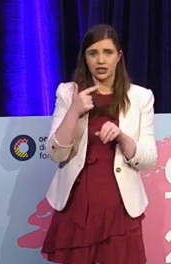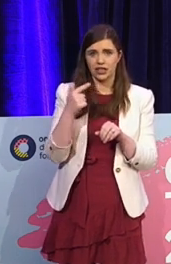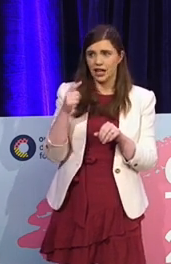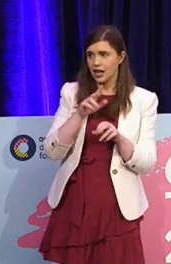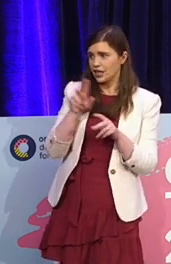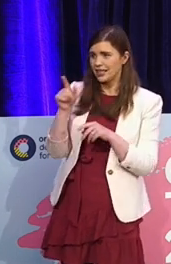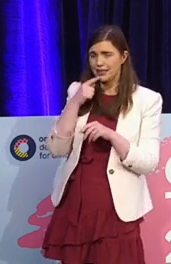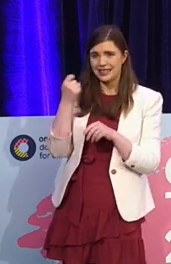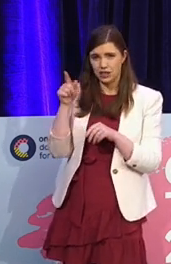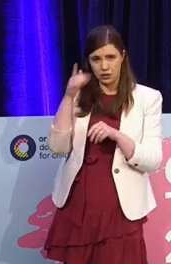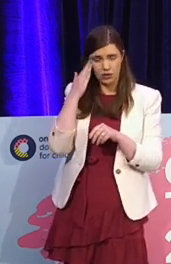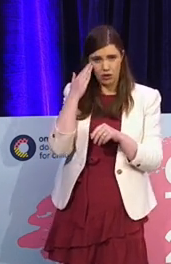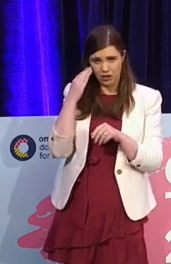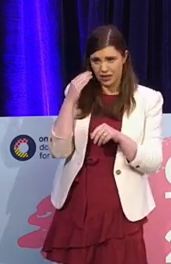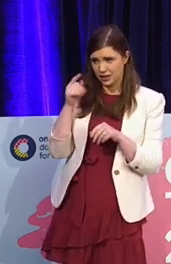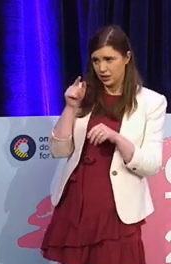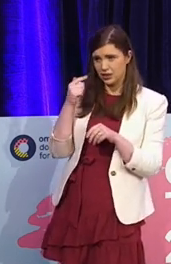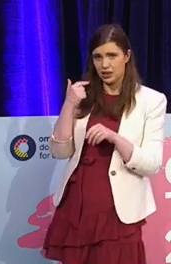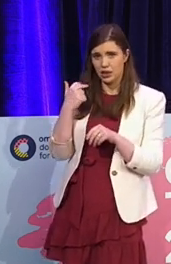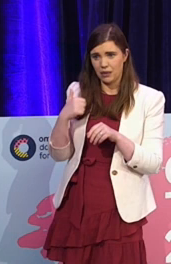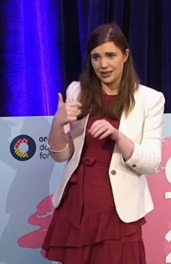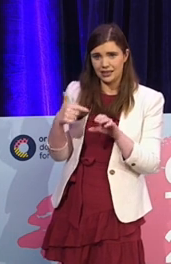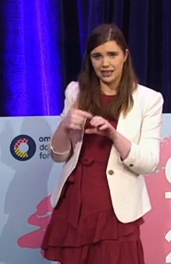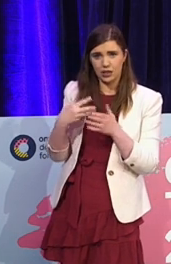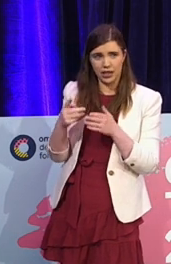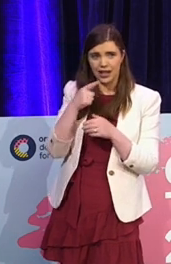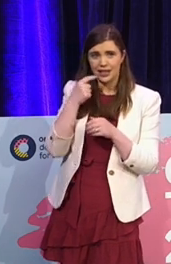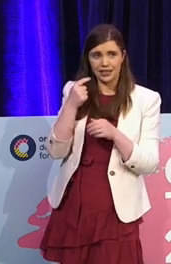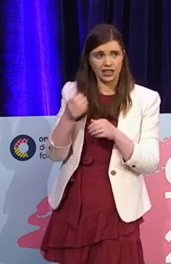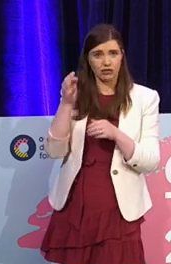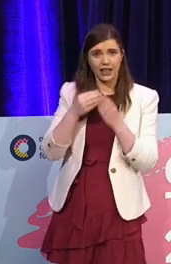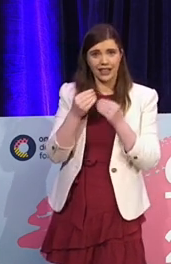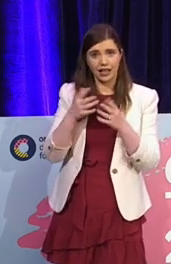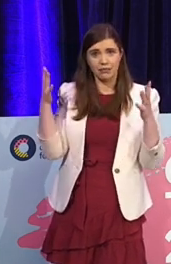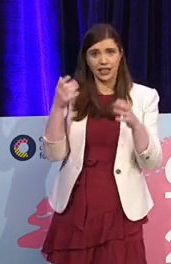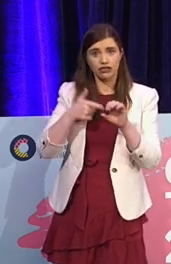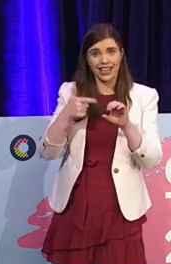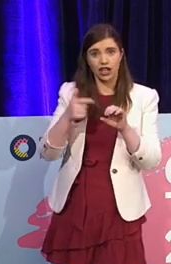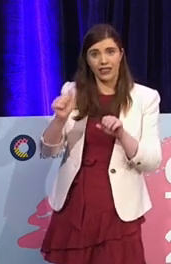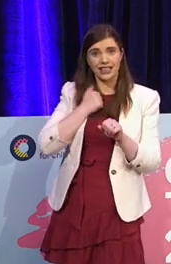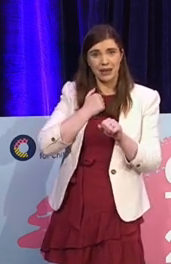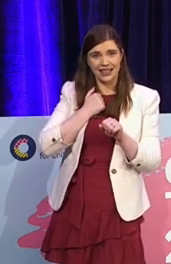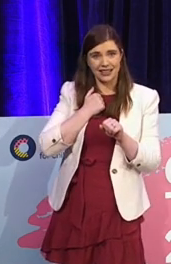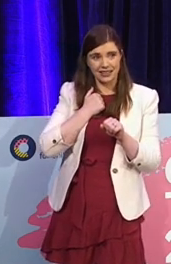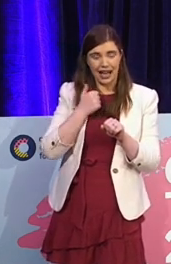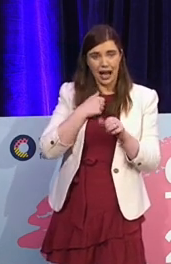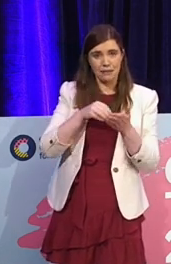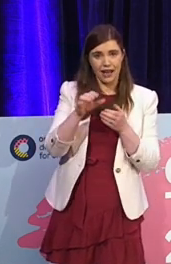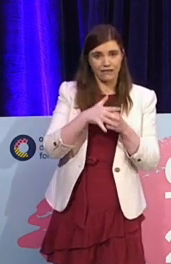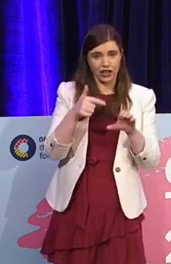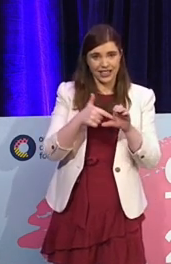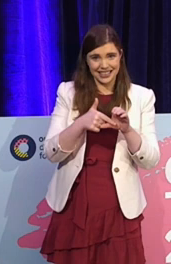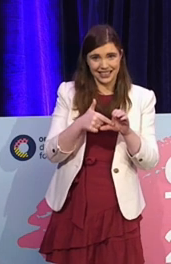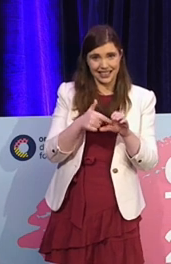the camera that's there when you pay for diesel. And I said, green thing, big tractor, that's mine. I'll pay for the diesel, thanks